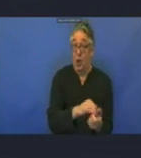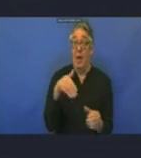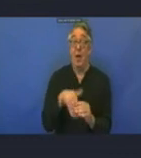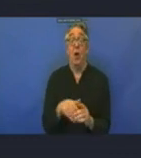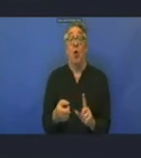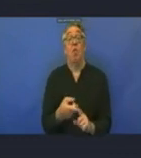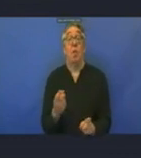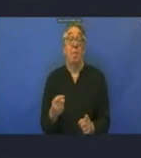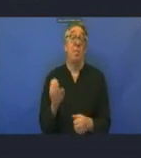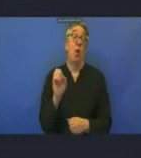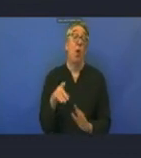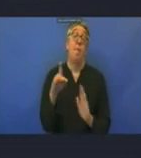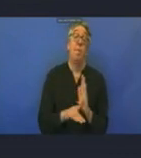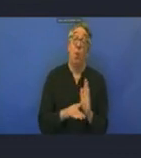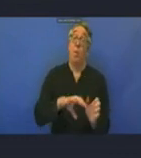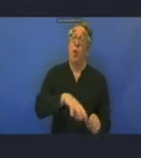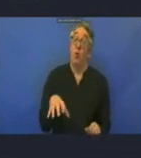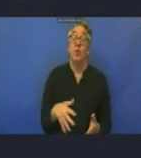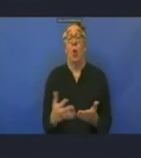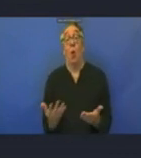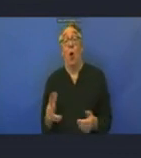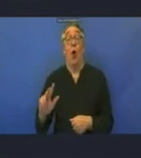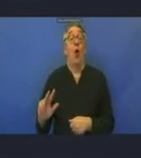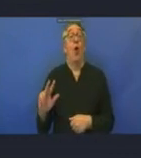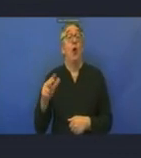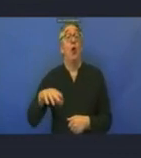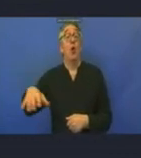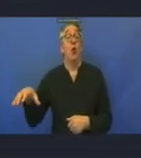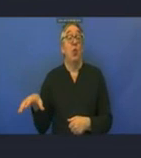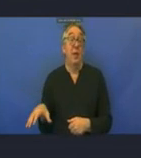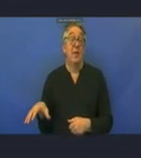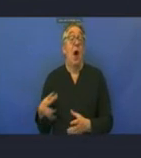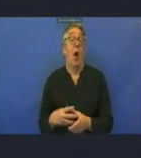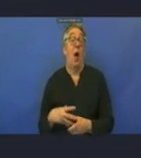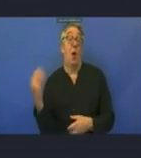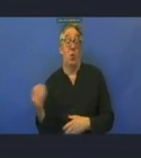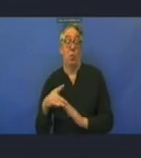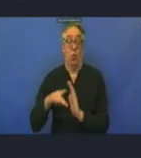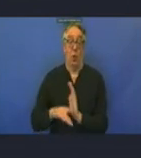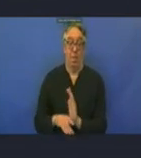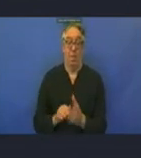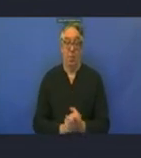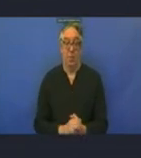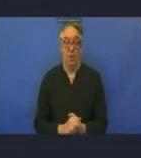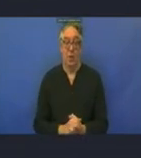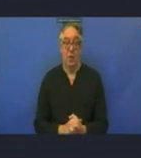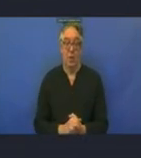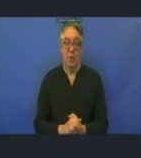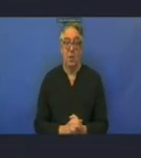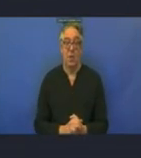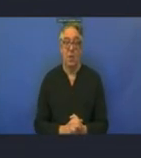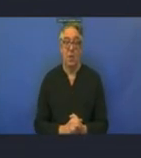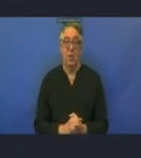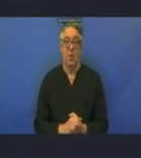countries not associated to the programme. So that sport activities and policies can act